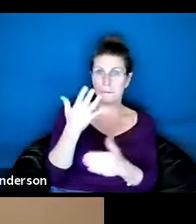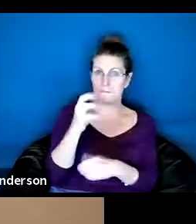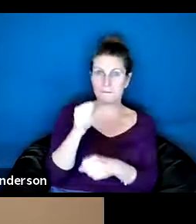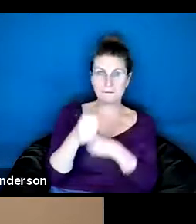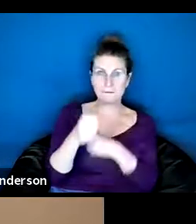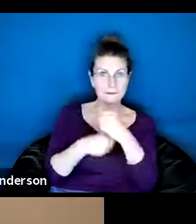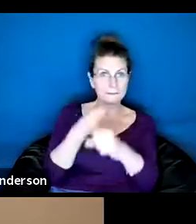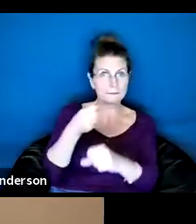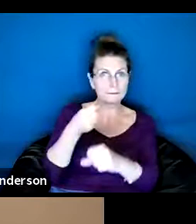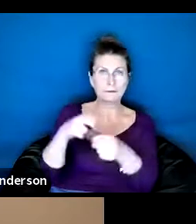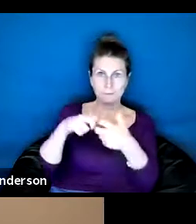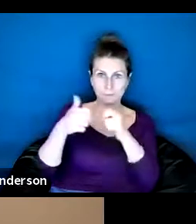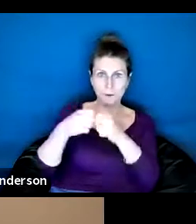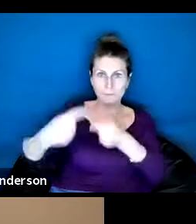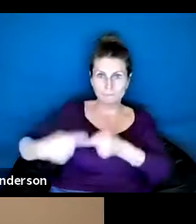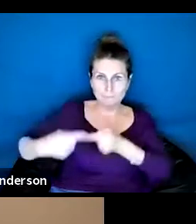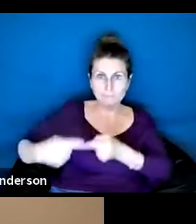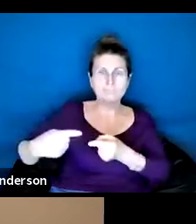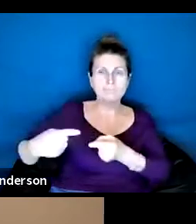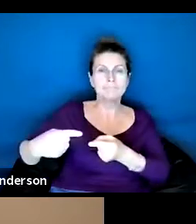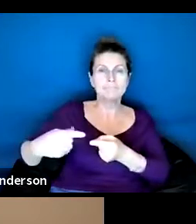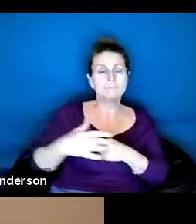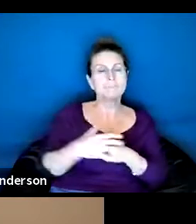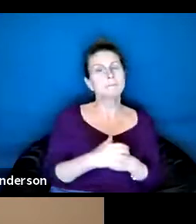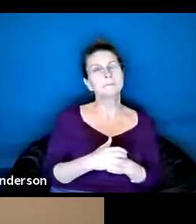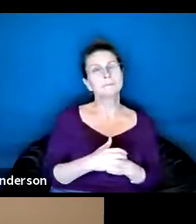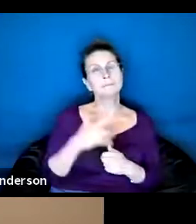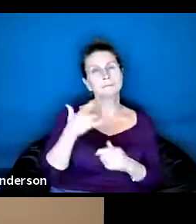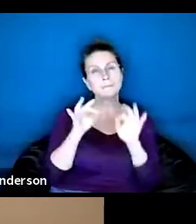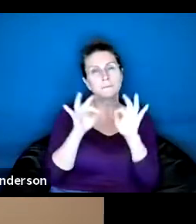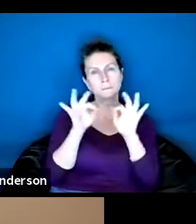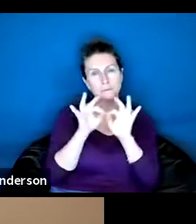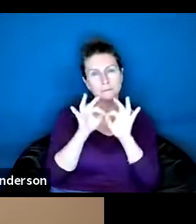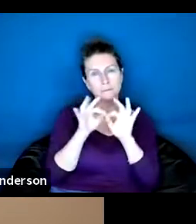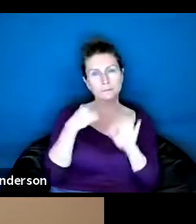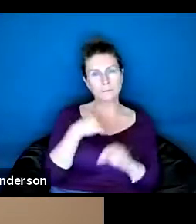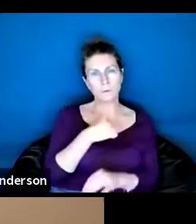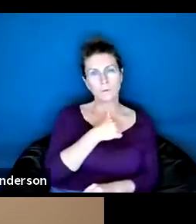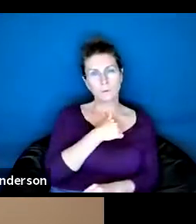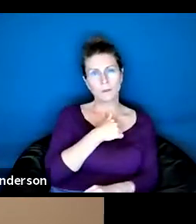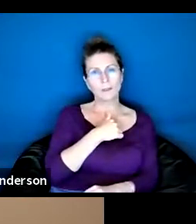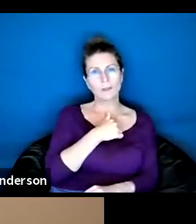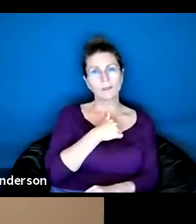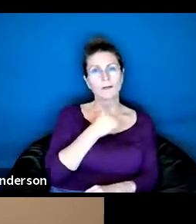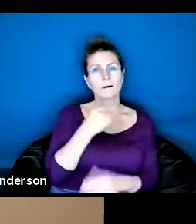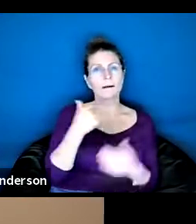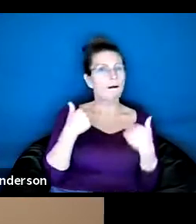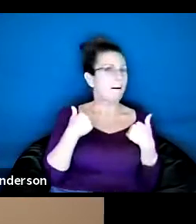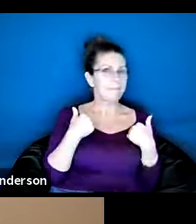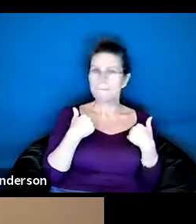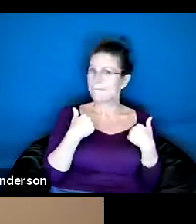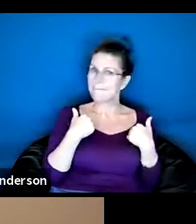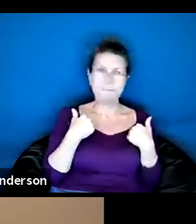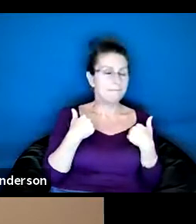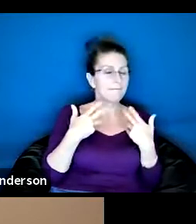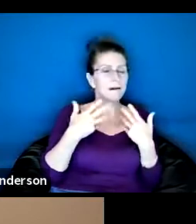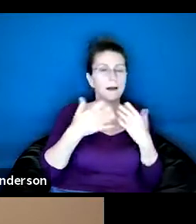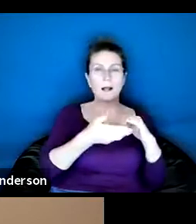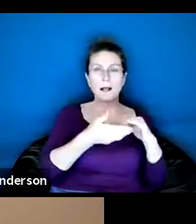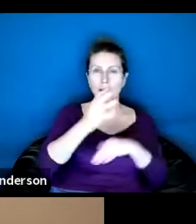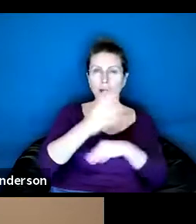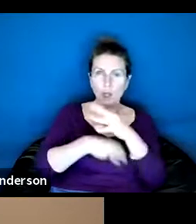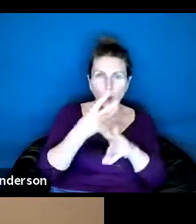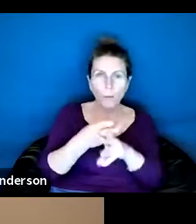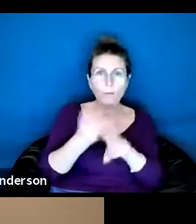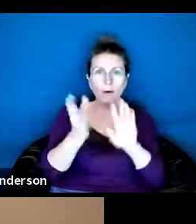what's interesting and important is that we face a global collective action problem when it comes to addressing this challenge. And by that, what I mean